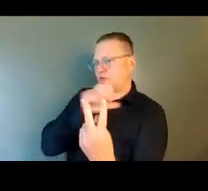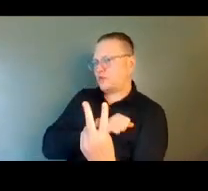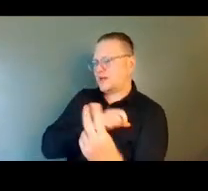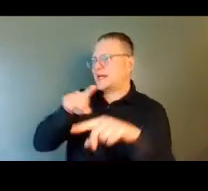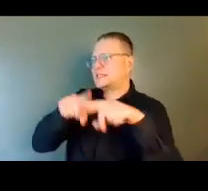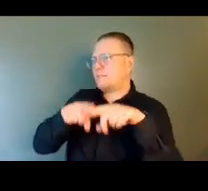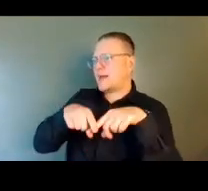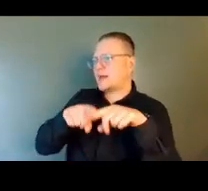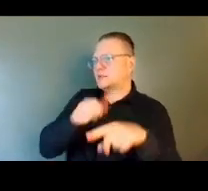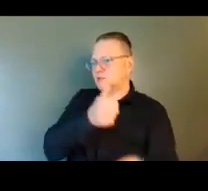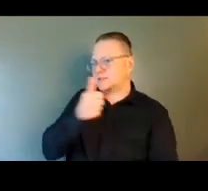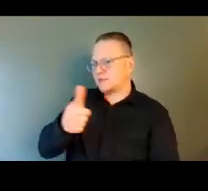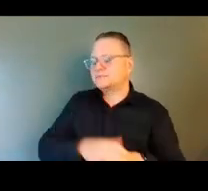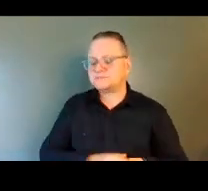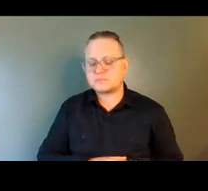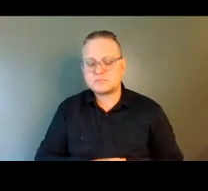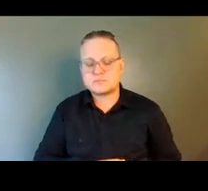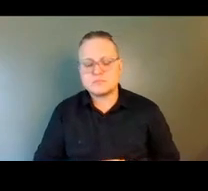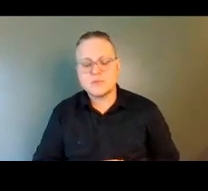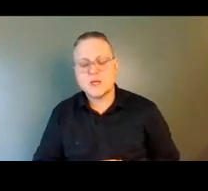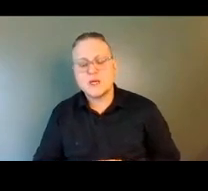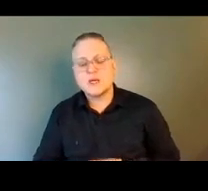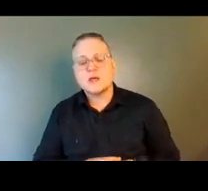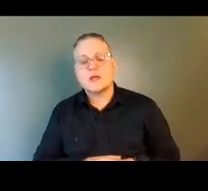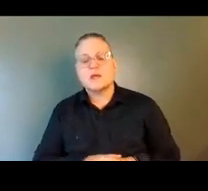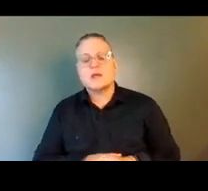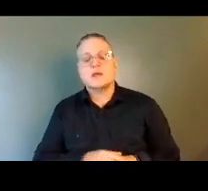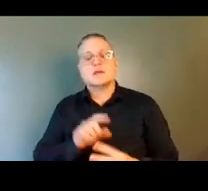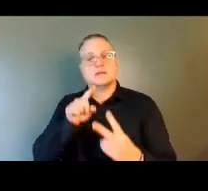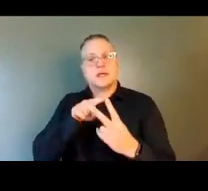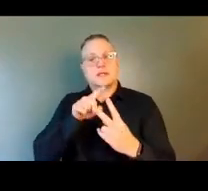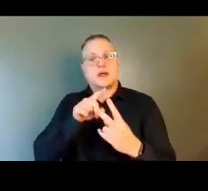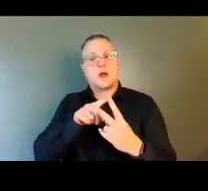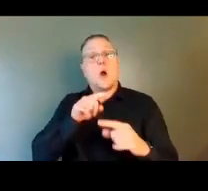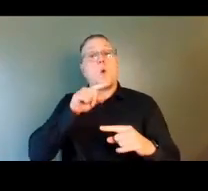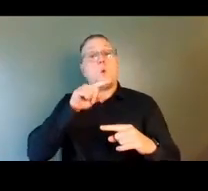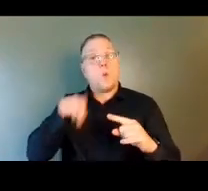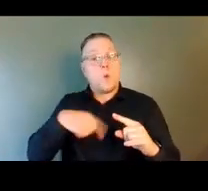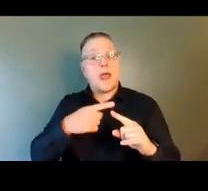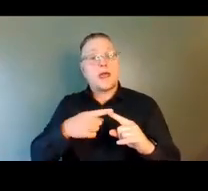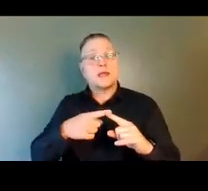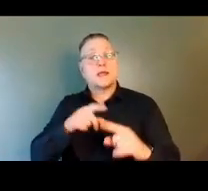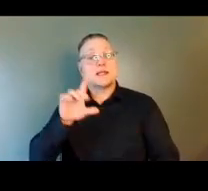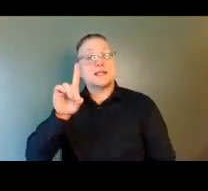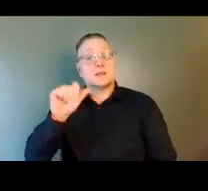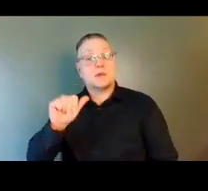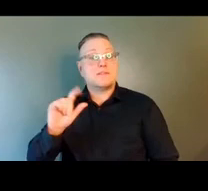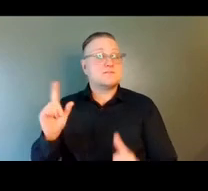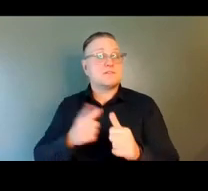your disability came into your life. So at what point in your life did you acquire your